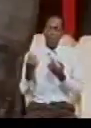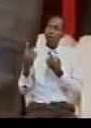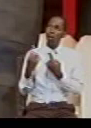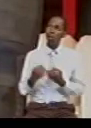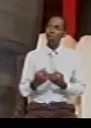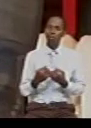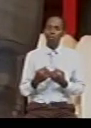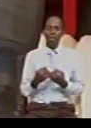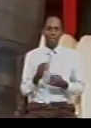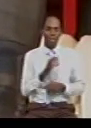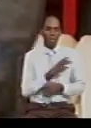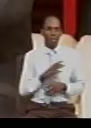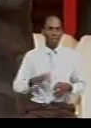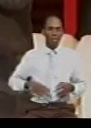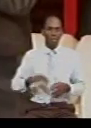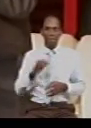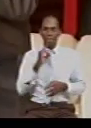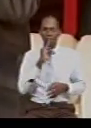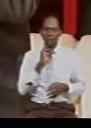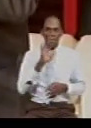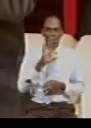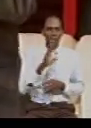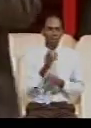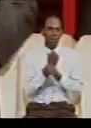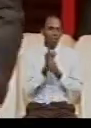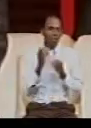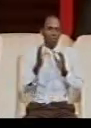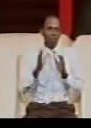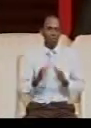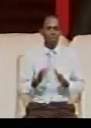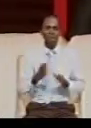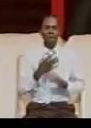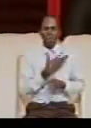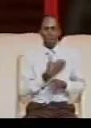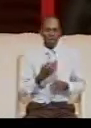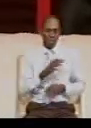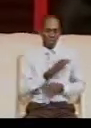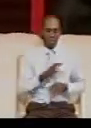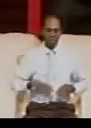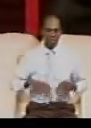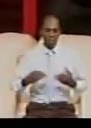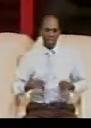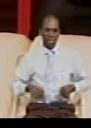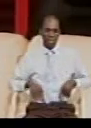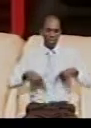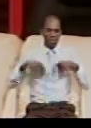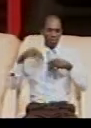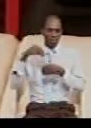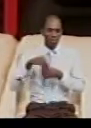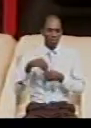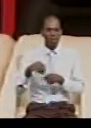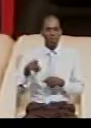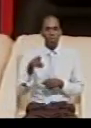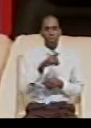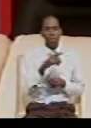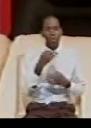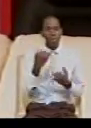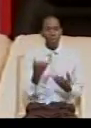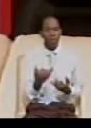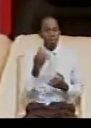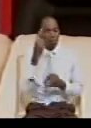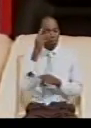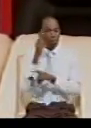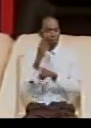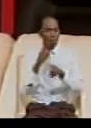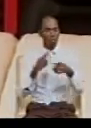Christ is your Savior. And Christ lives on the inside of you. And now for you to abide in